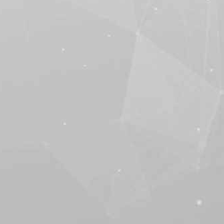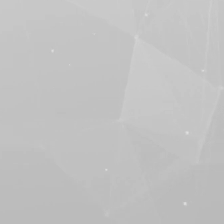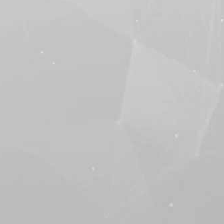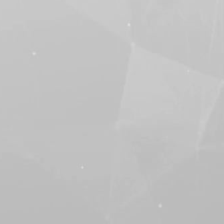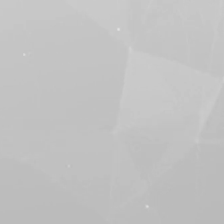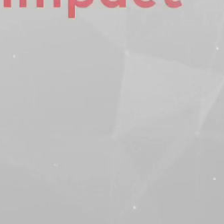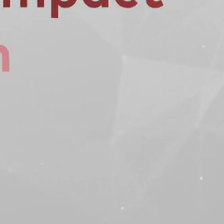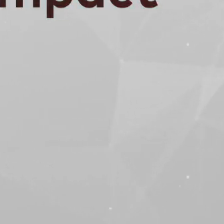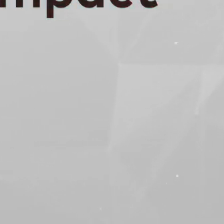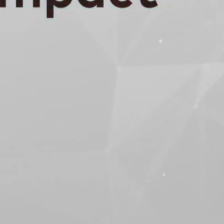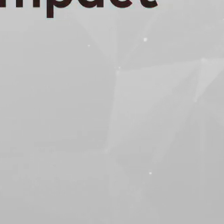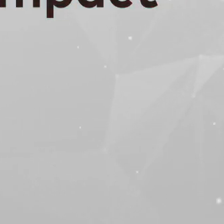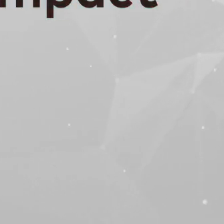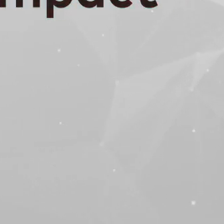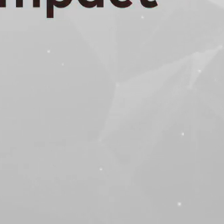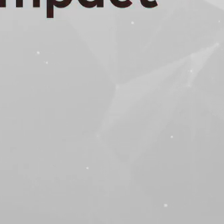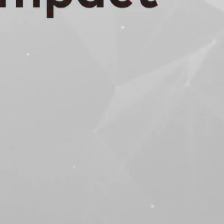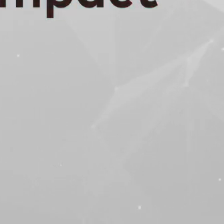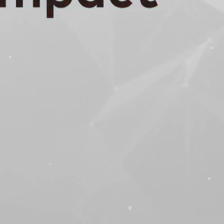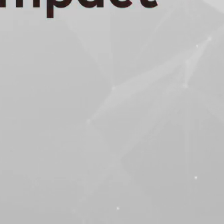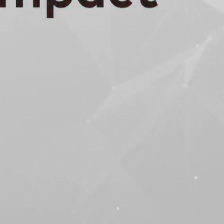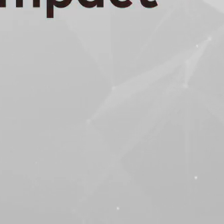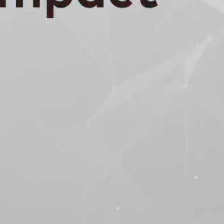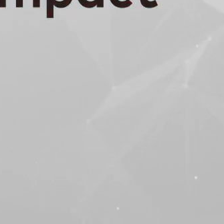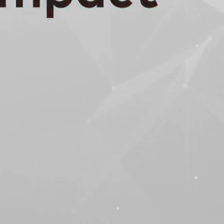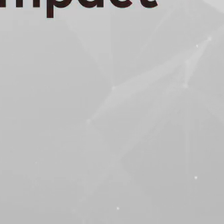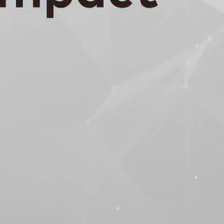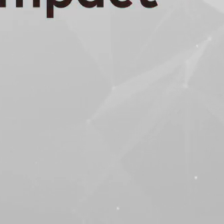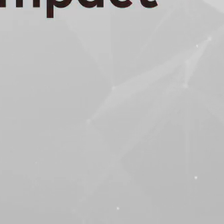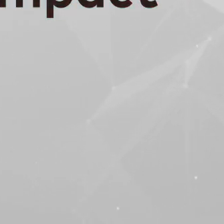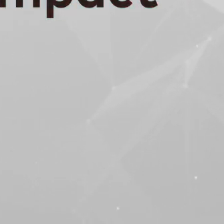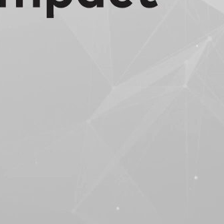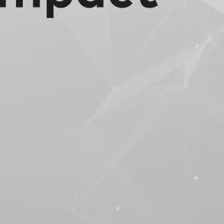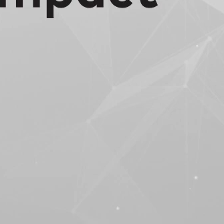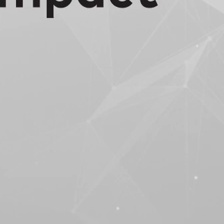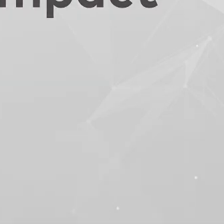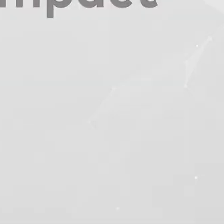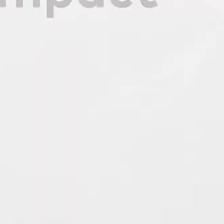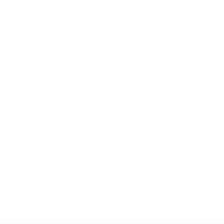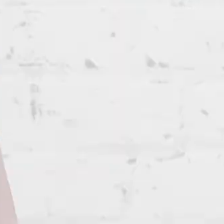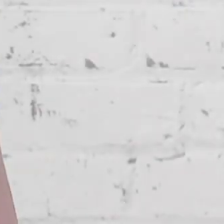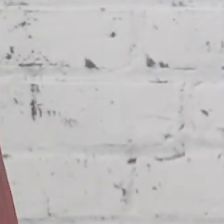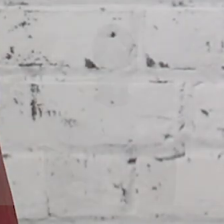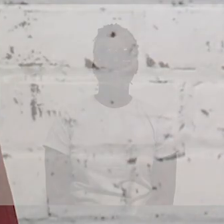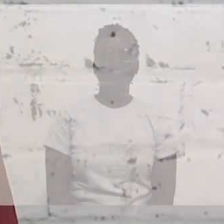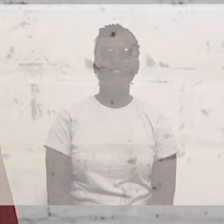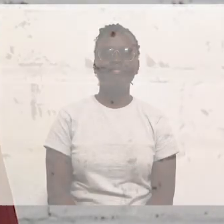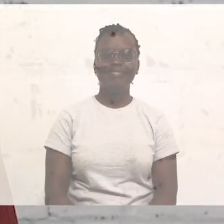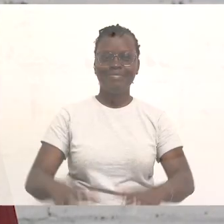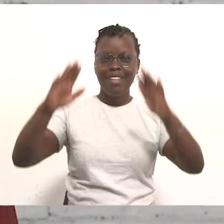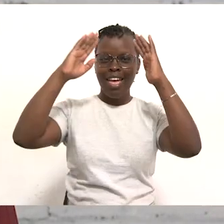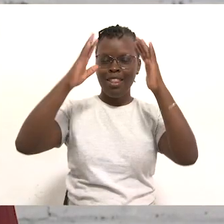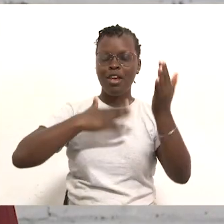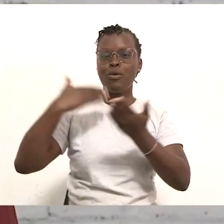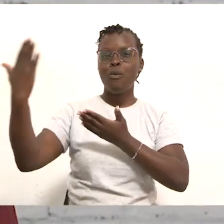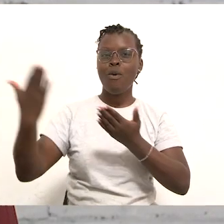EdTechMondays Kenya is supported by the MasterCard Foundation Center for Innovative Teaching and Learning in partnership with EdTech East Africa. Hello